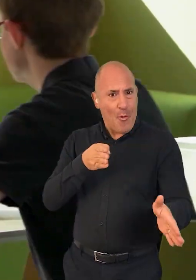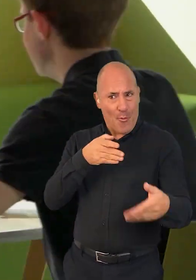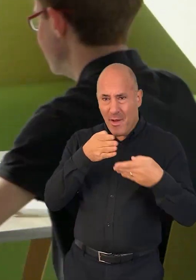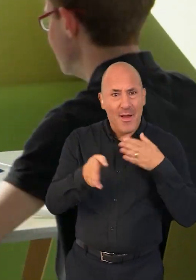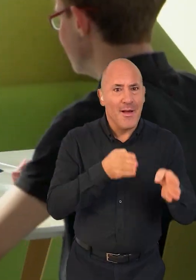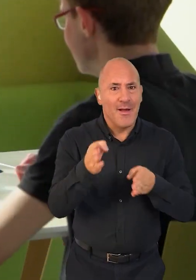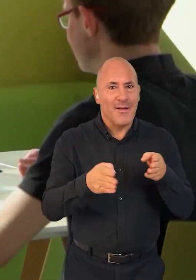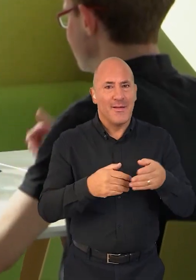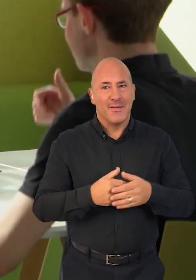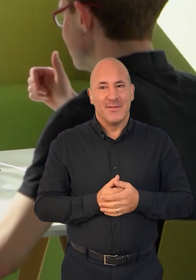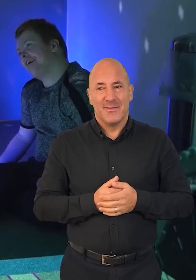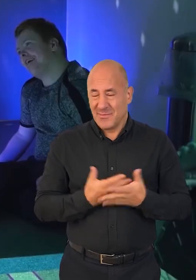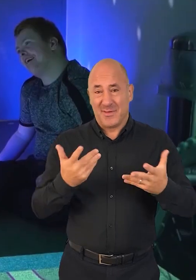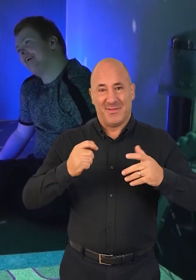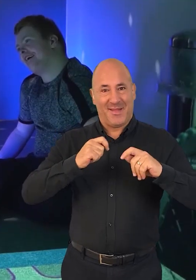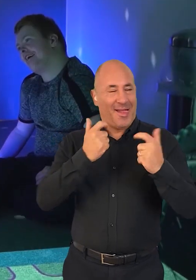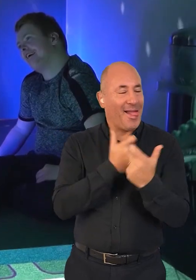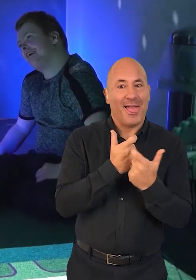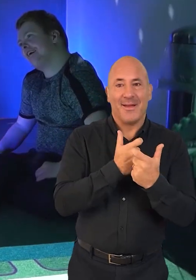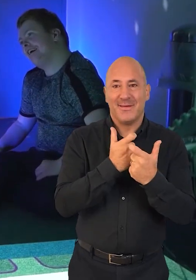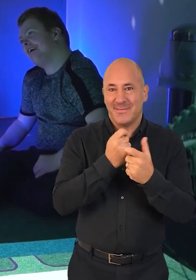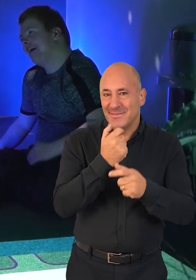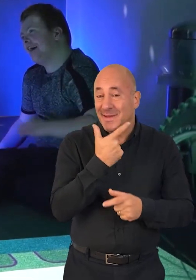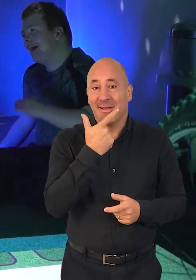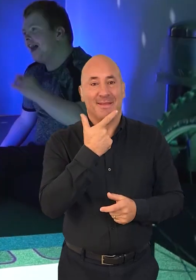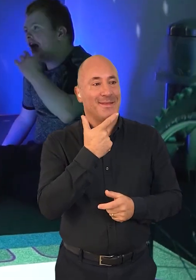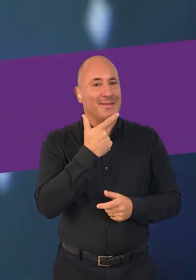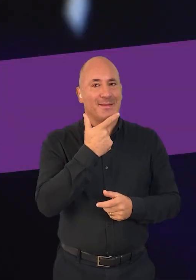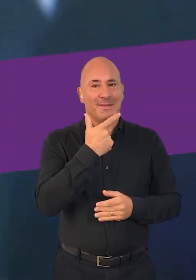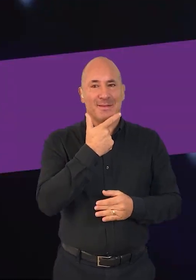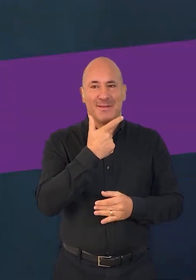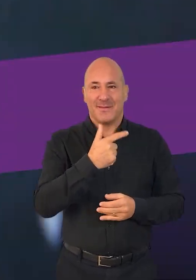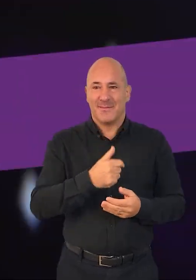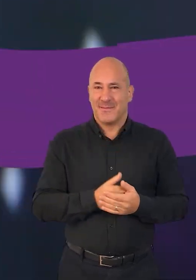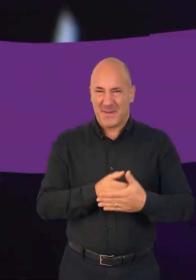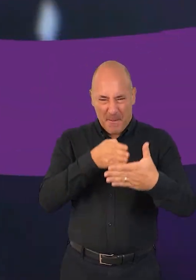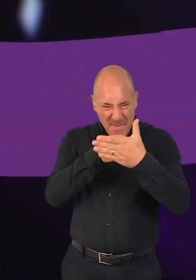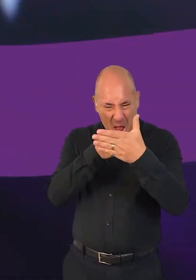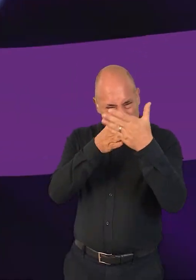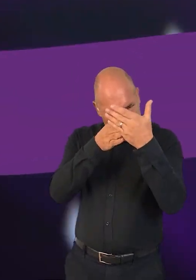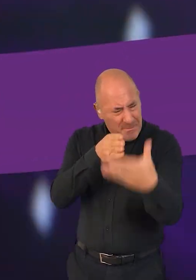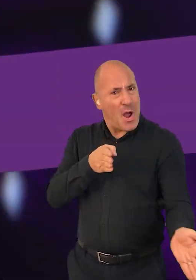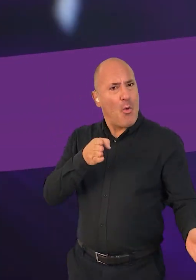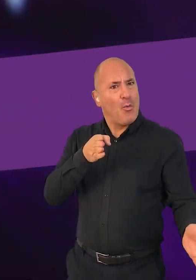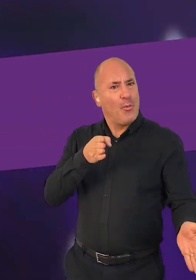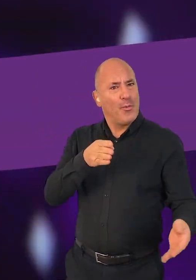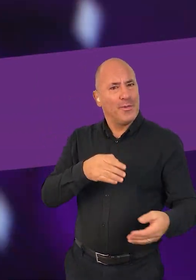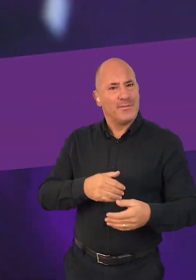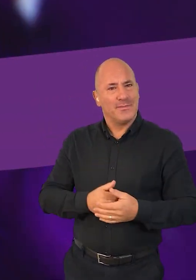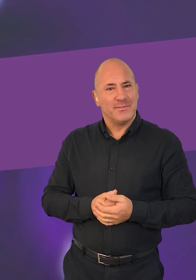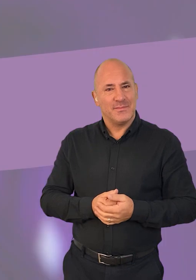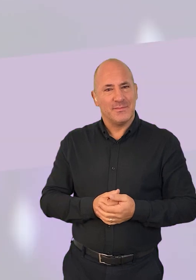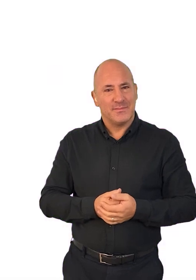doors. Break into laughter. A smile. Break the barrier.